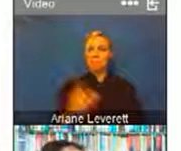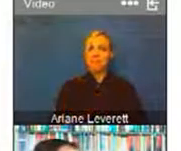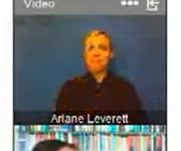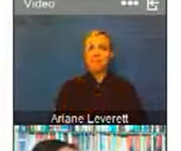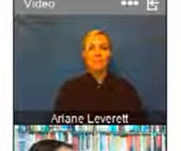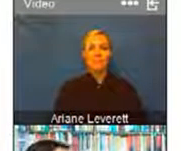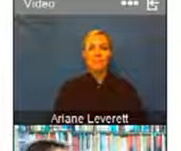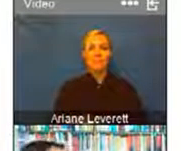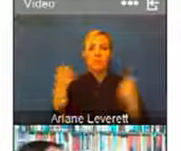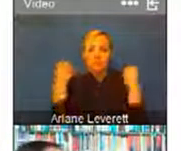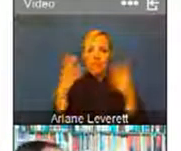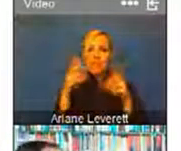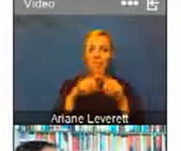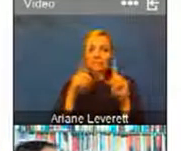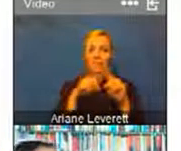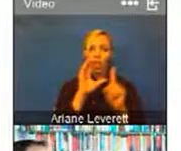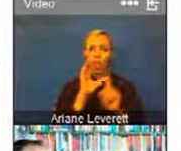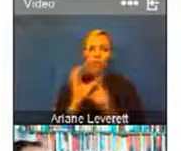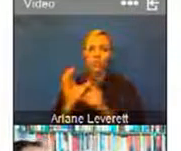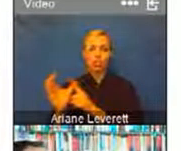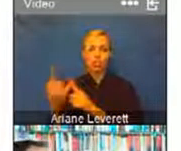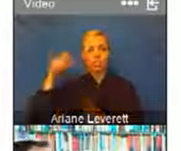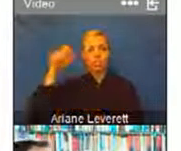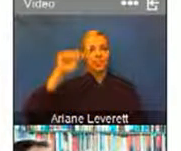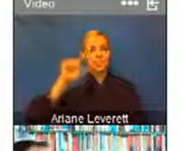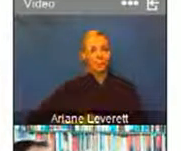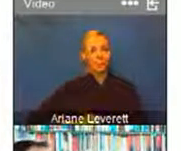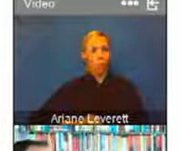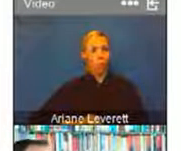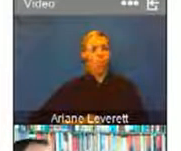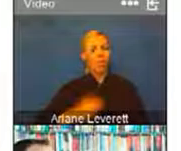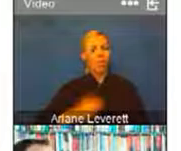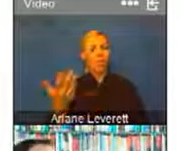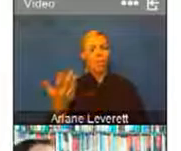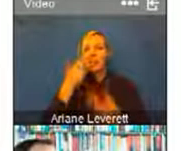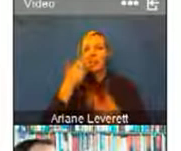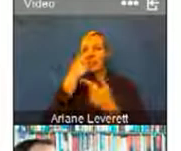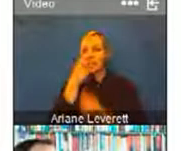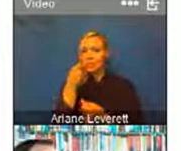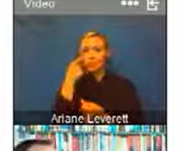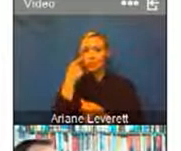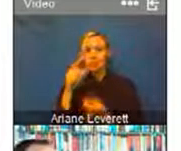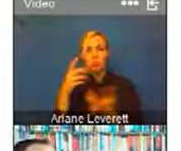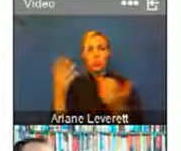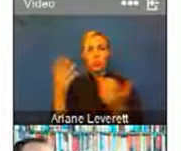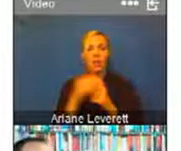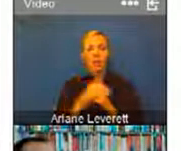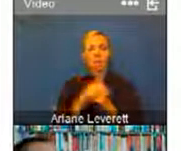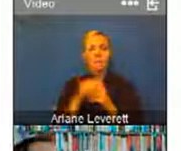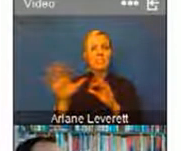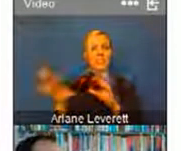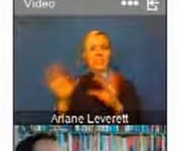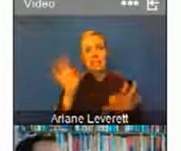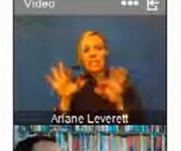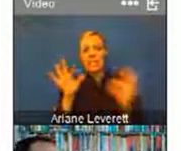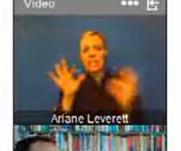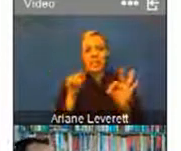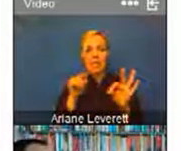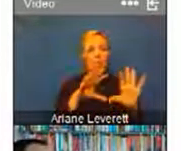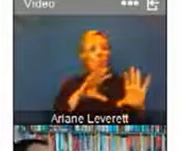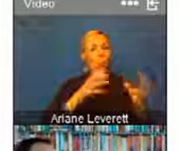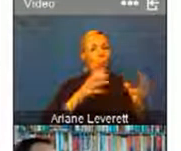using the UNESCO set definition of inclusive education, which was broadened with the Conference